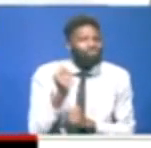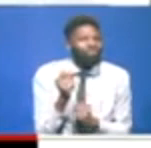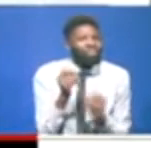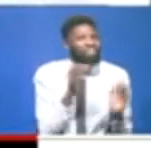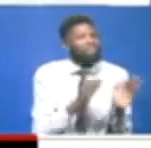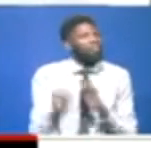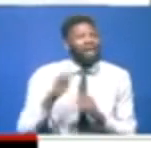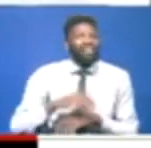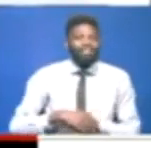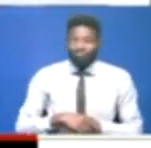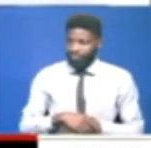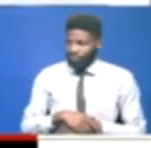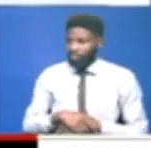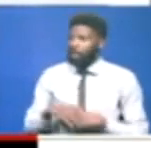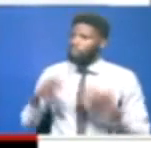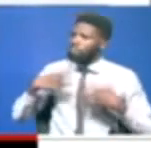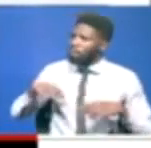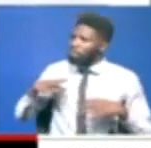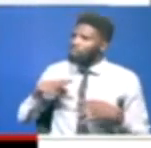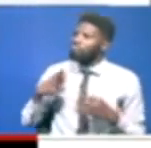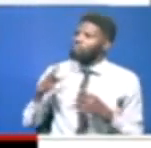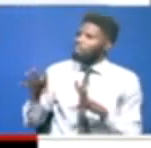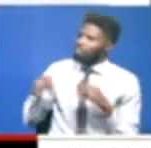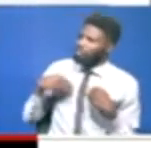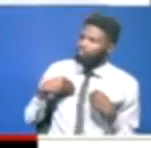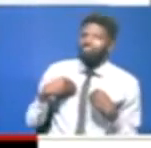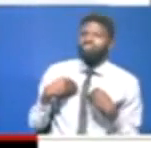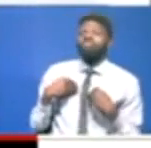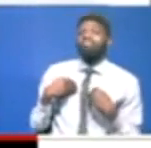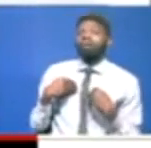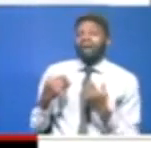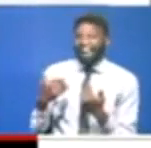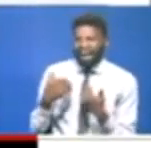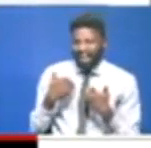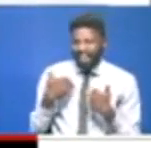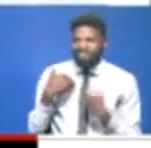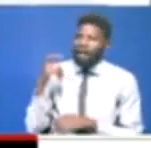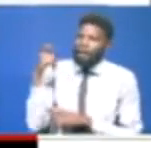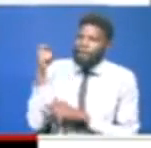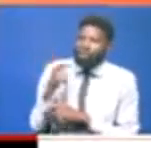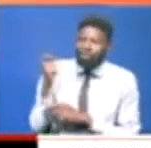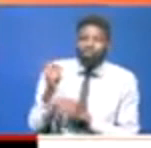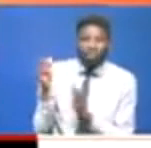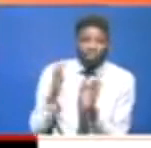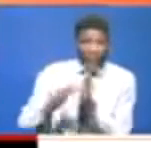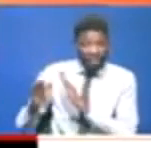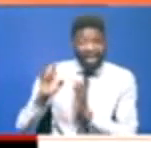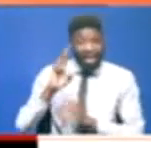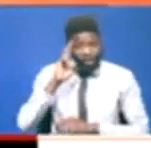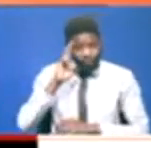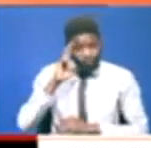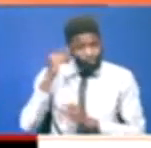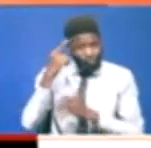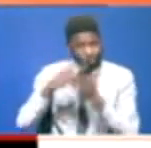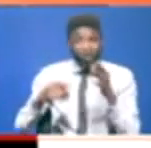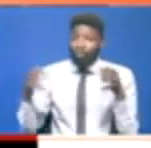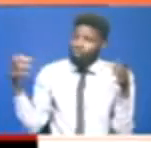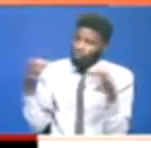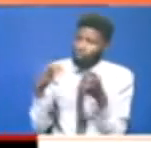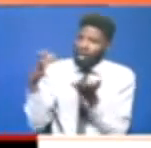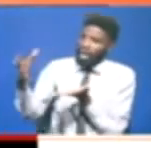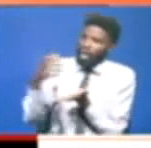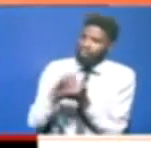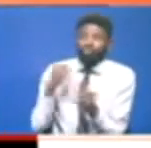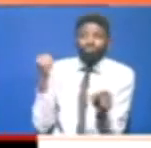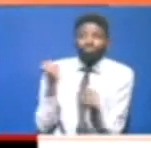the uptake of the pension plans, the reason has been that even the employed category, for them, they focus on the